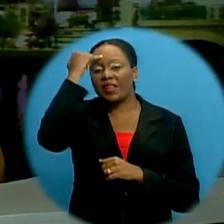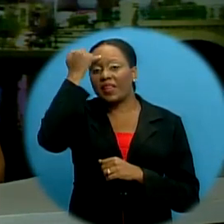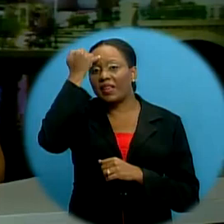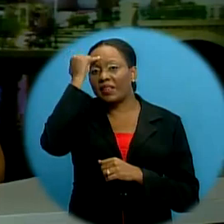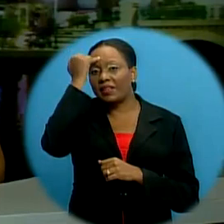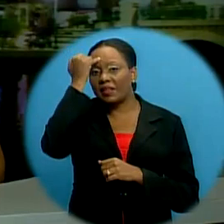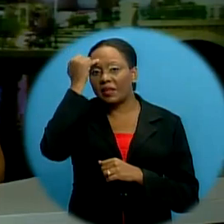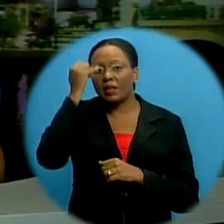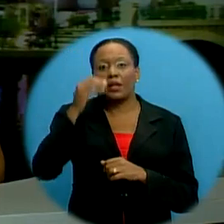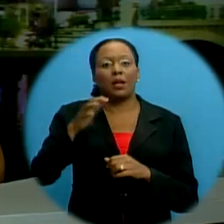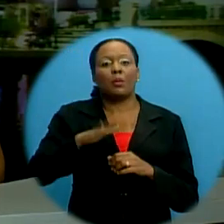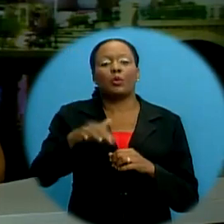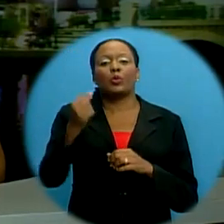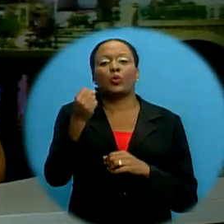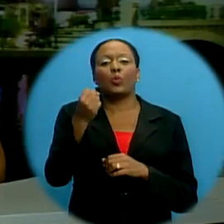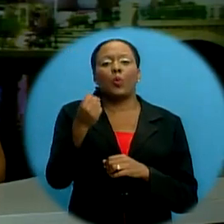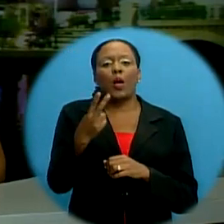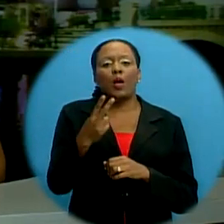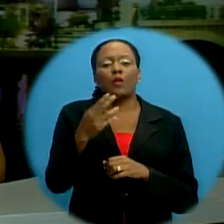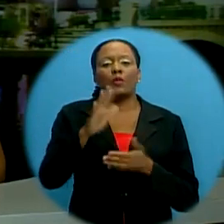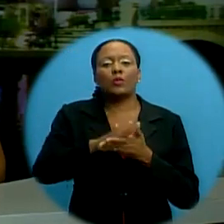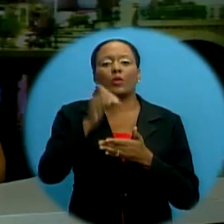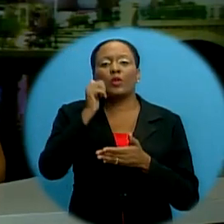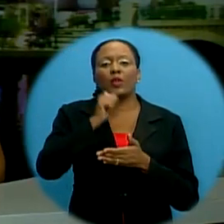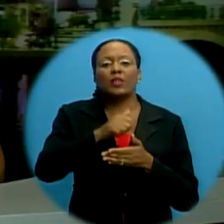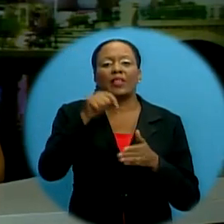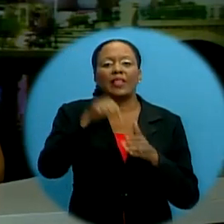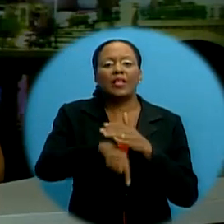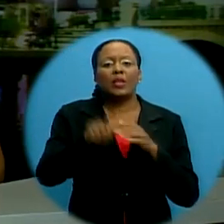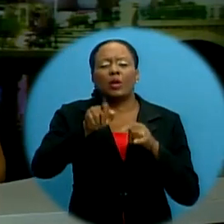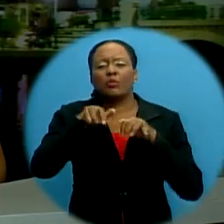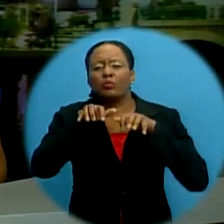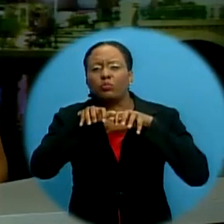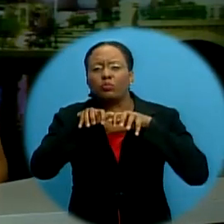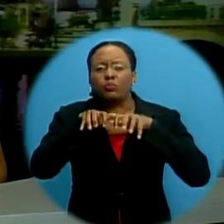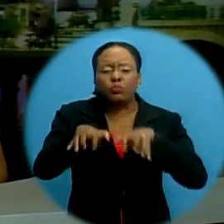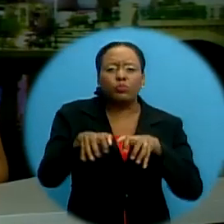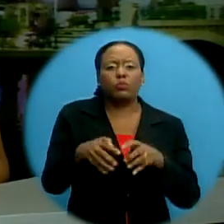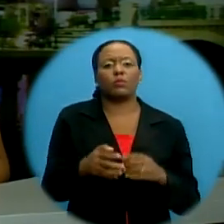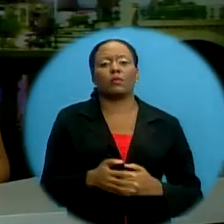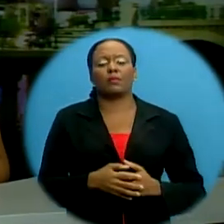Afghan schoolgirls killed in a crush as they tried to get out of their building.